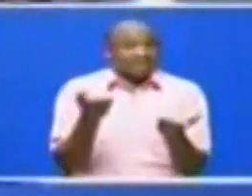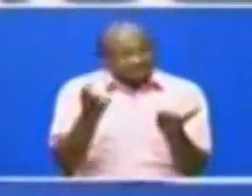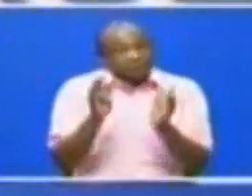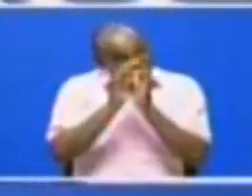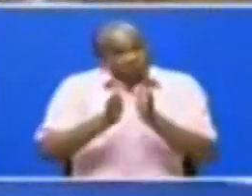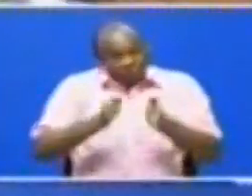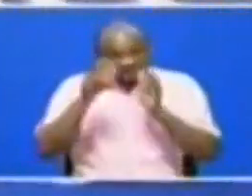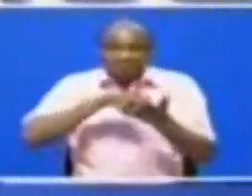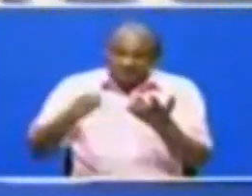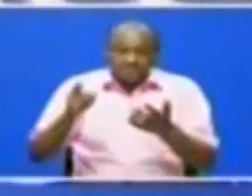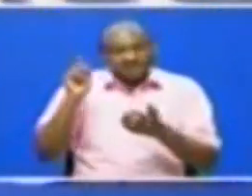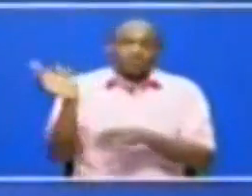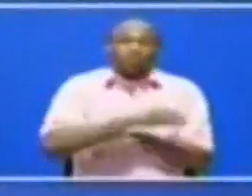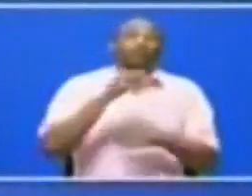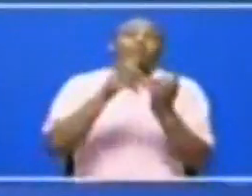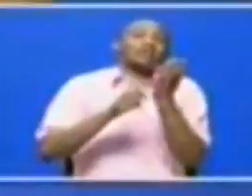system has failed, let's go back to manual.